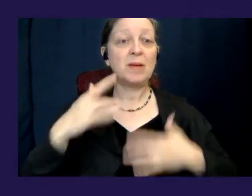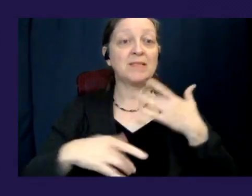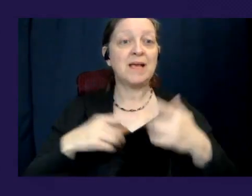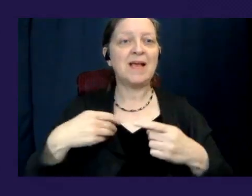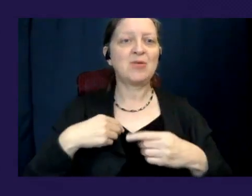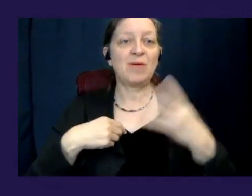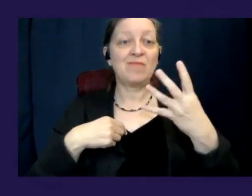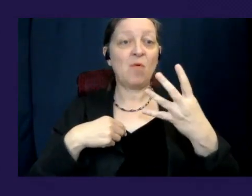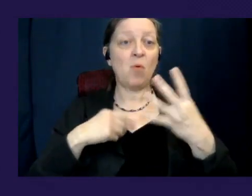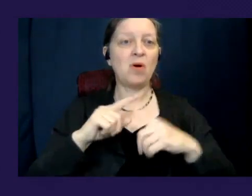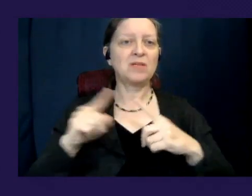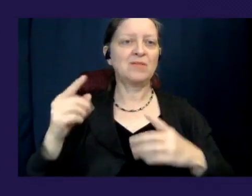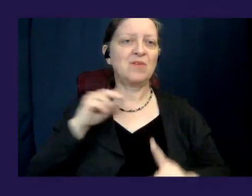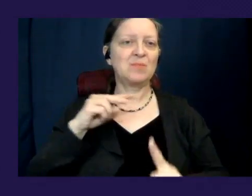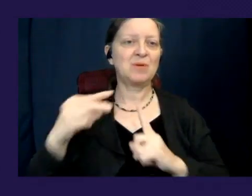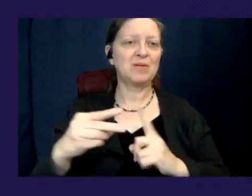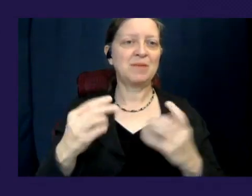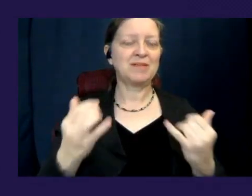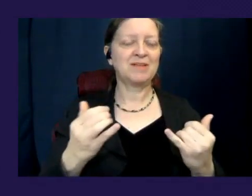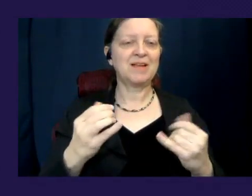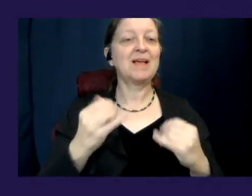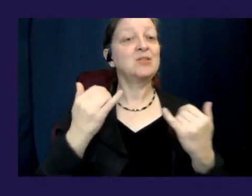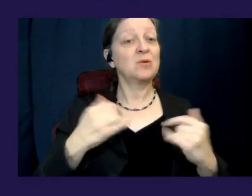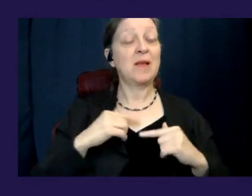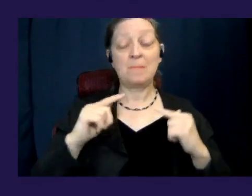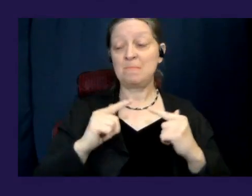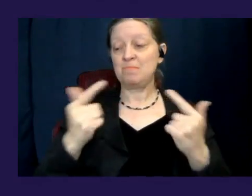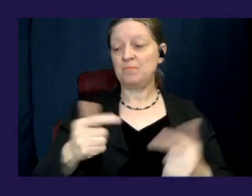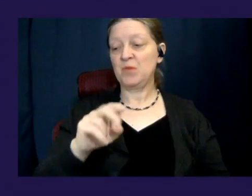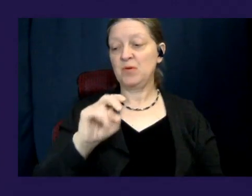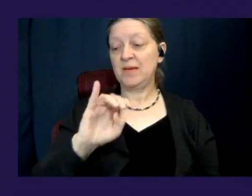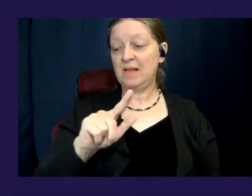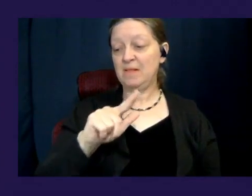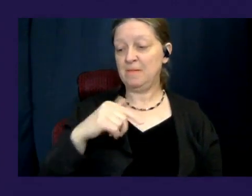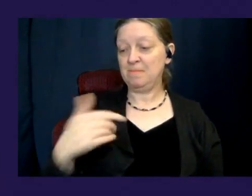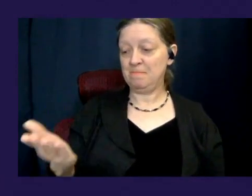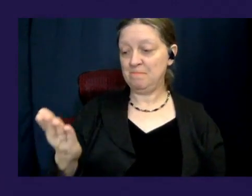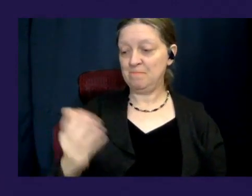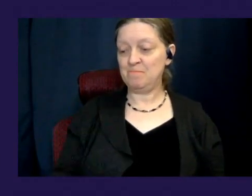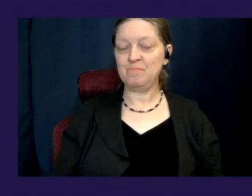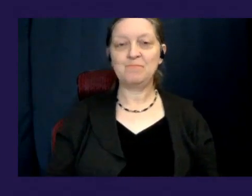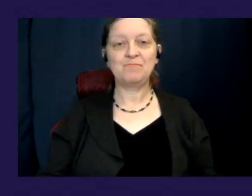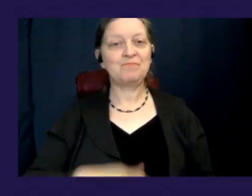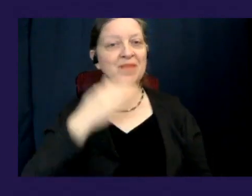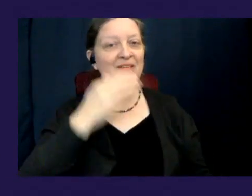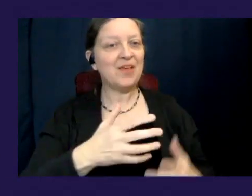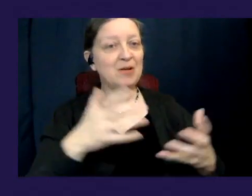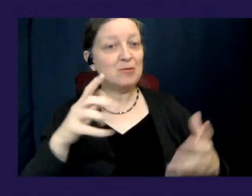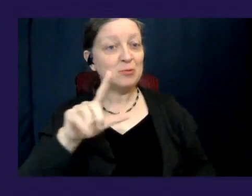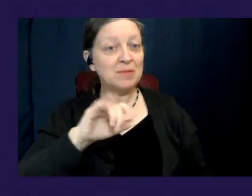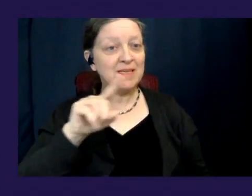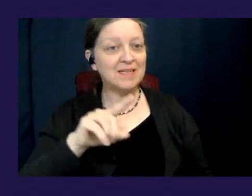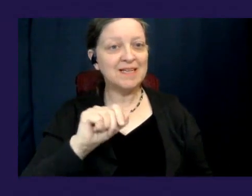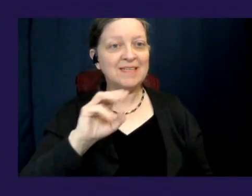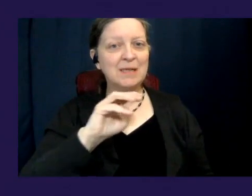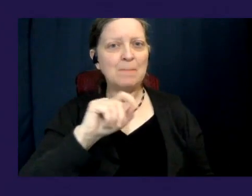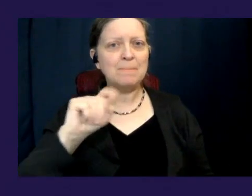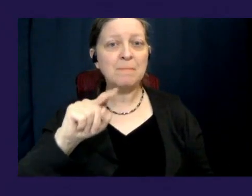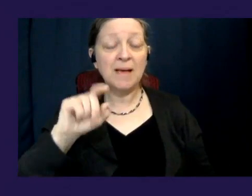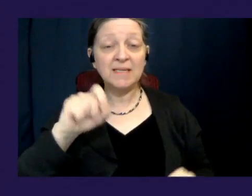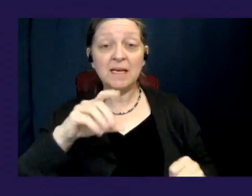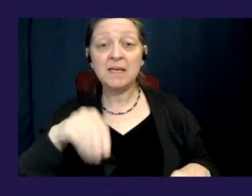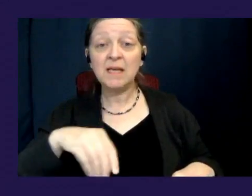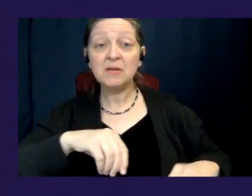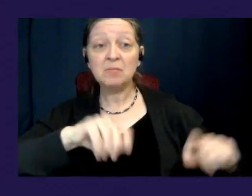And so with that, let's first turn it over to Neil. Thank you so much, Liz. And Matt, I wonder if we could put up the first slide.